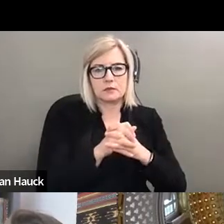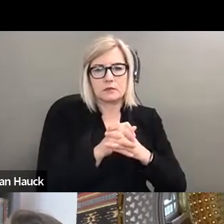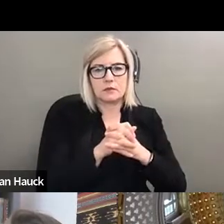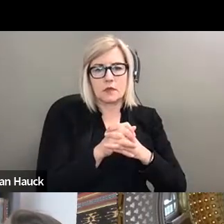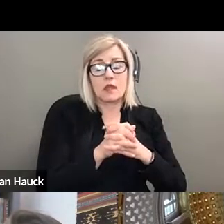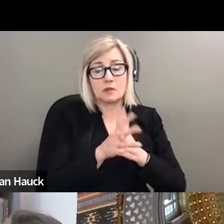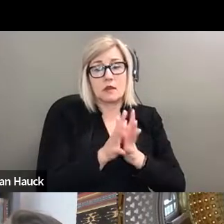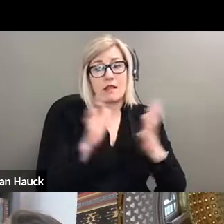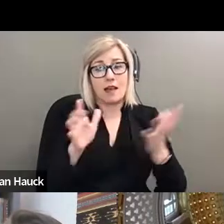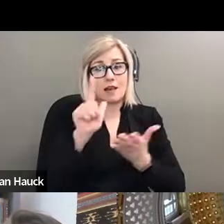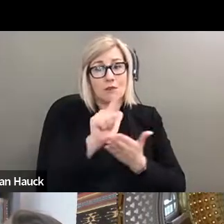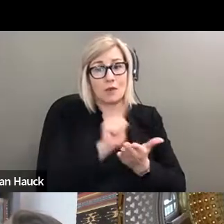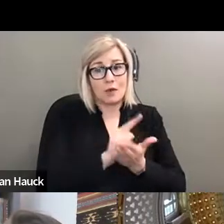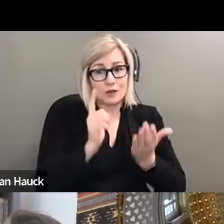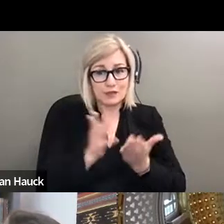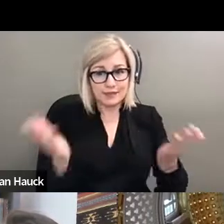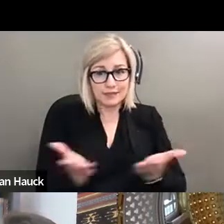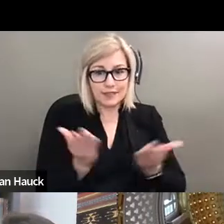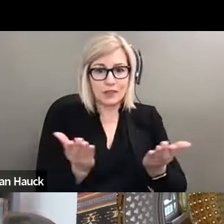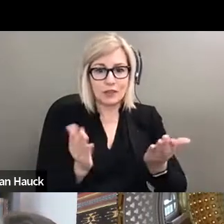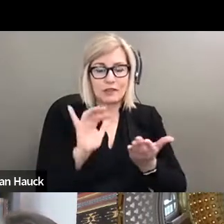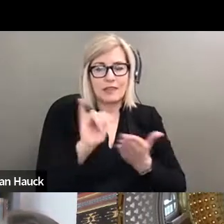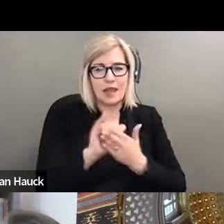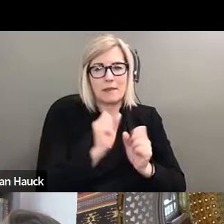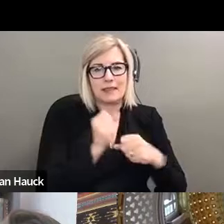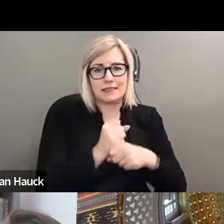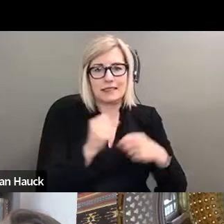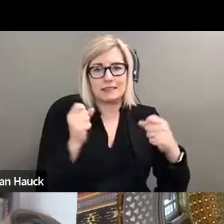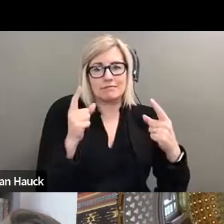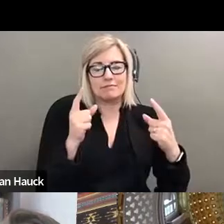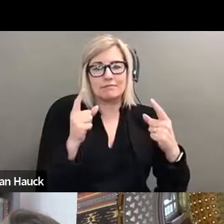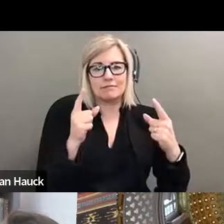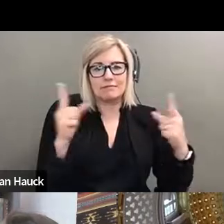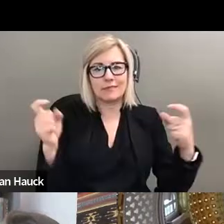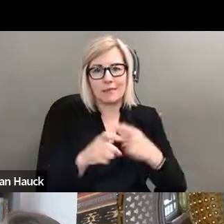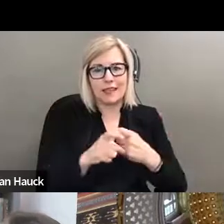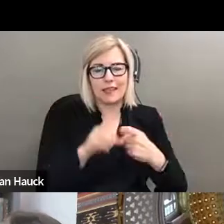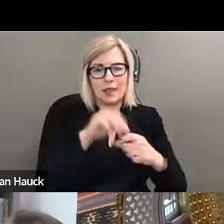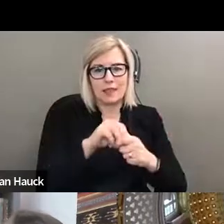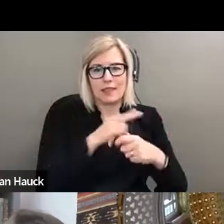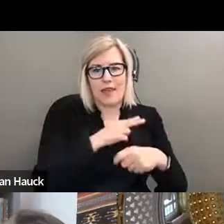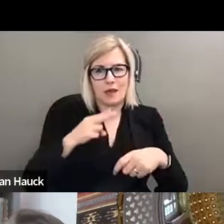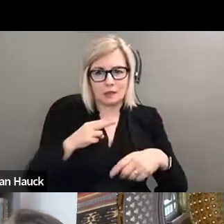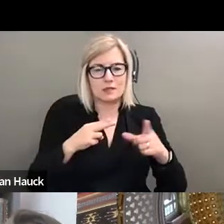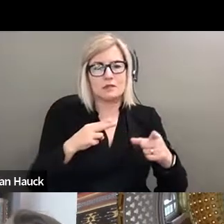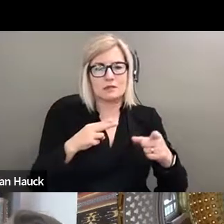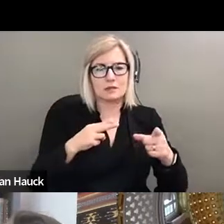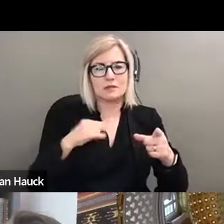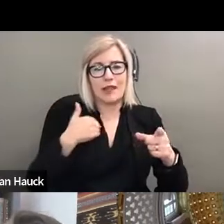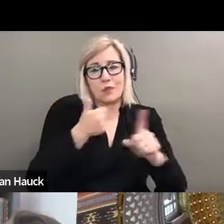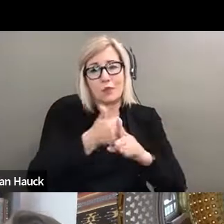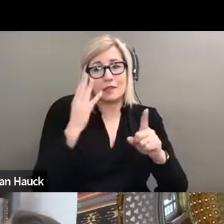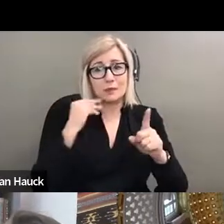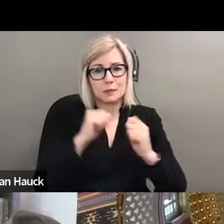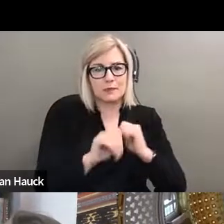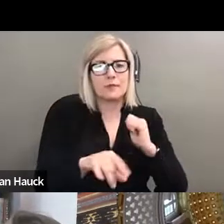of lawyers in the House, and that makes it complicated. They have their own experiences with that. Senate